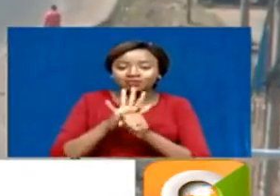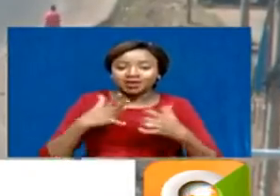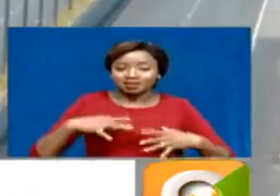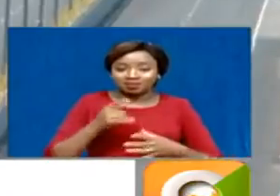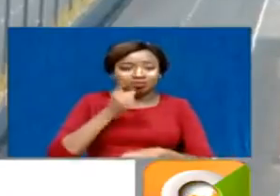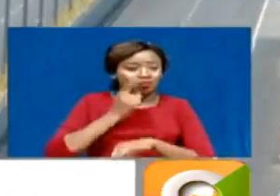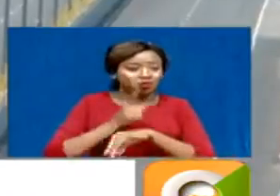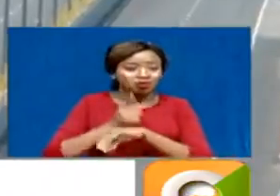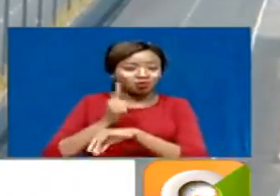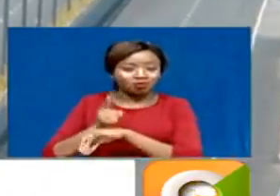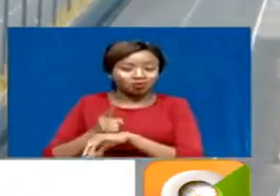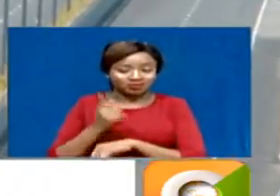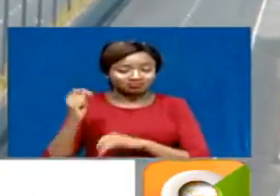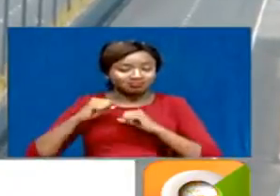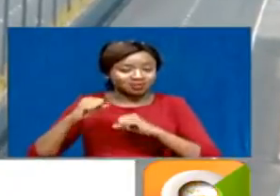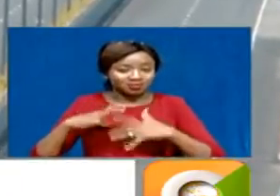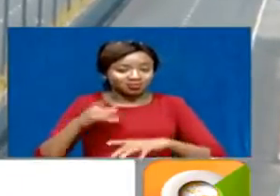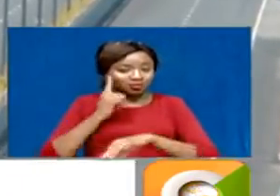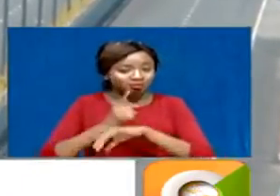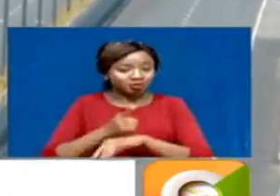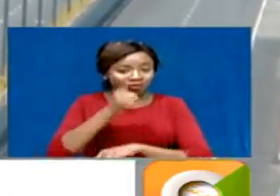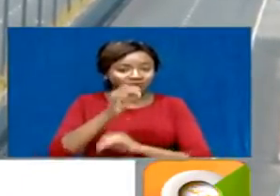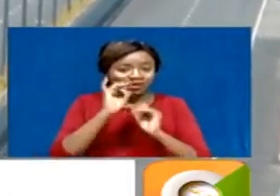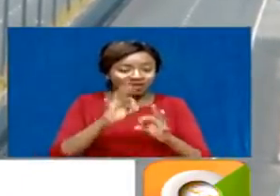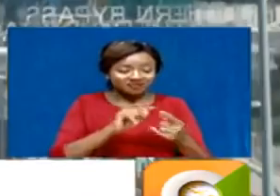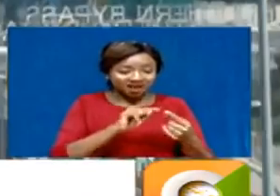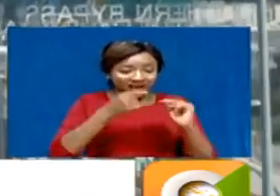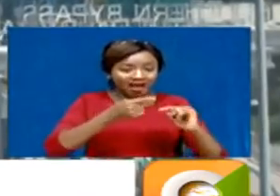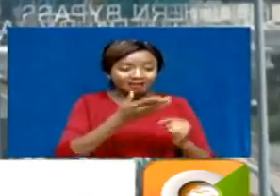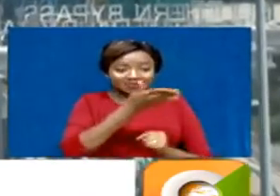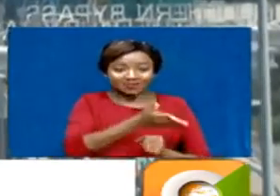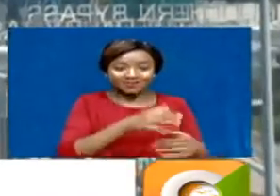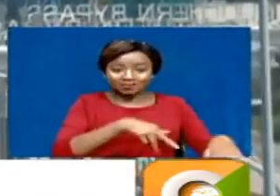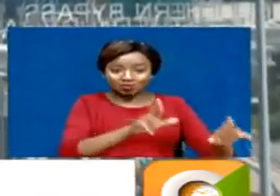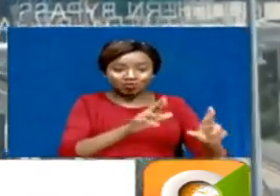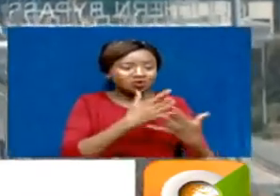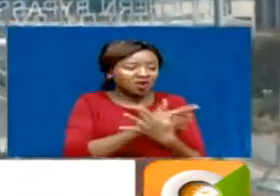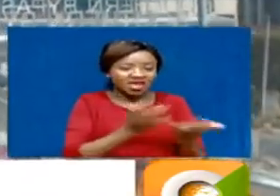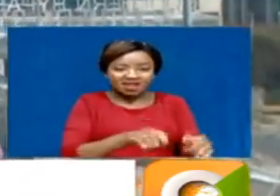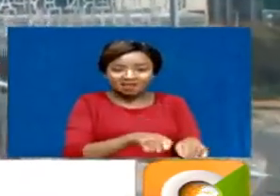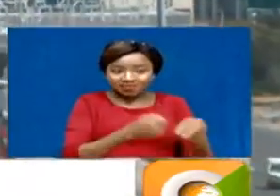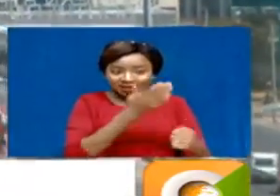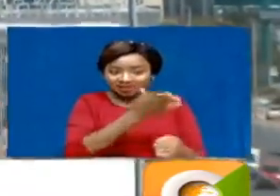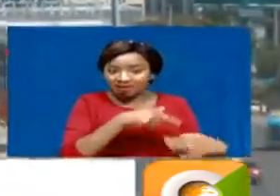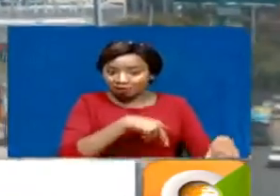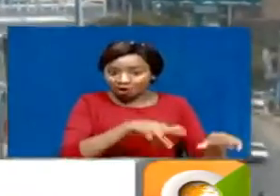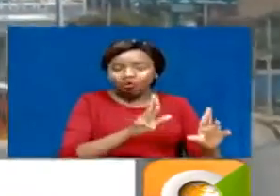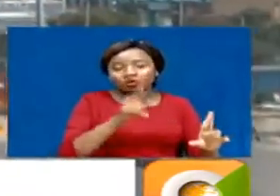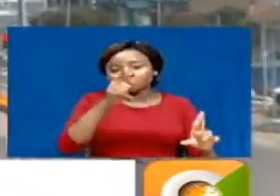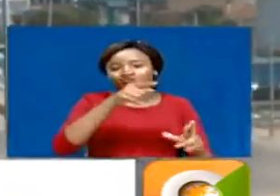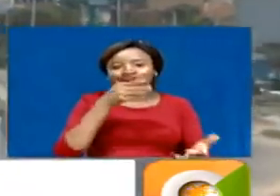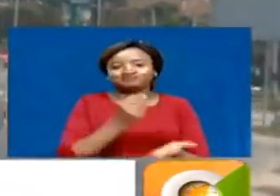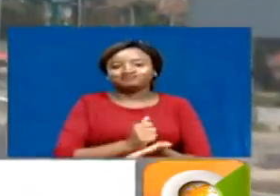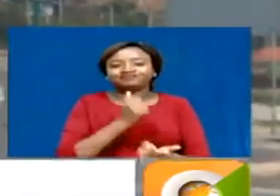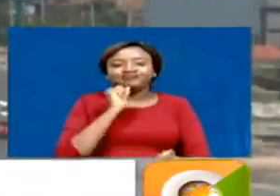on notice. Any damage on the expressway will cost an arm and a leg. A manual that is set to be released to the public, showing that